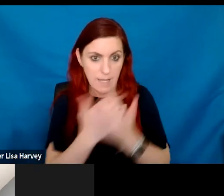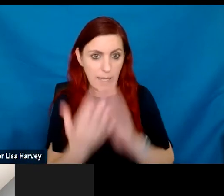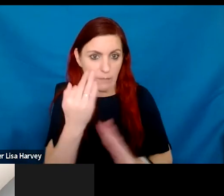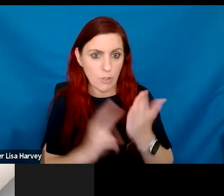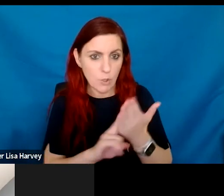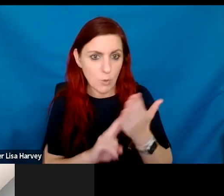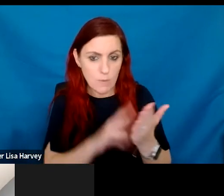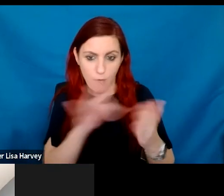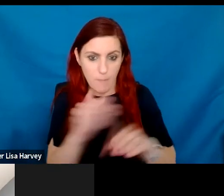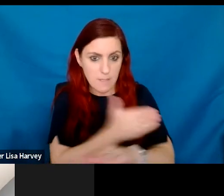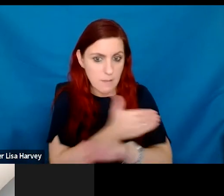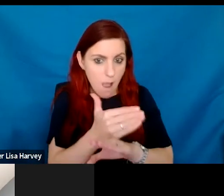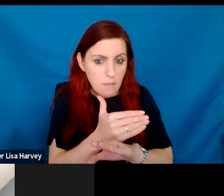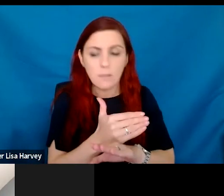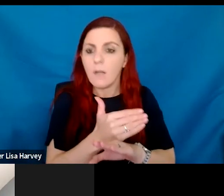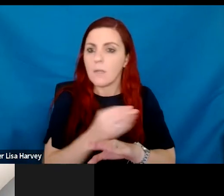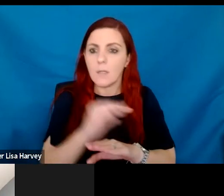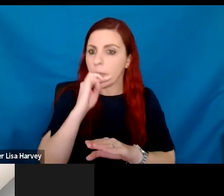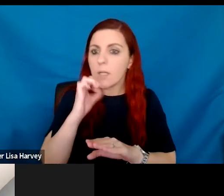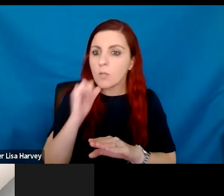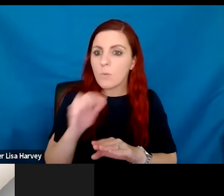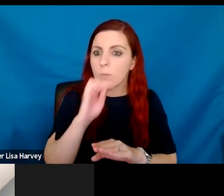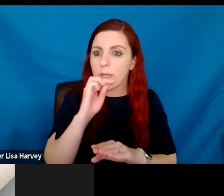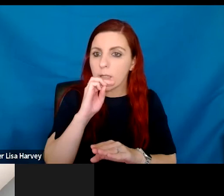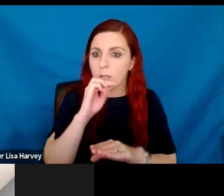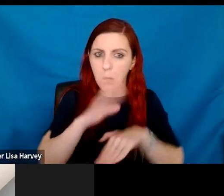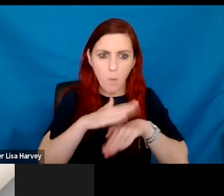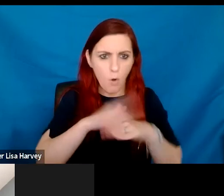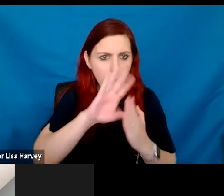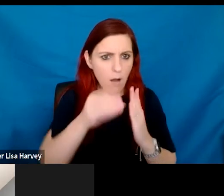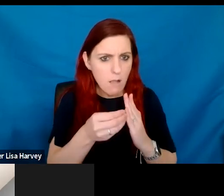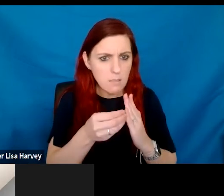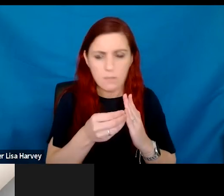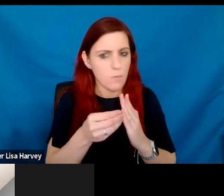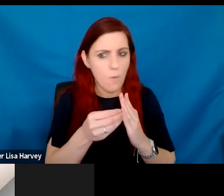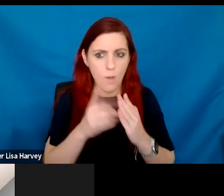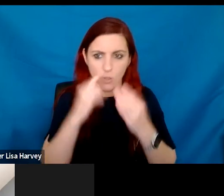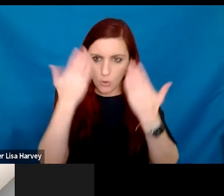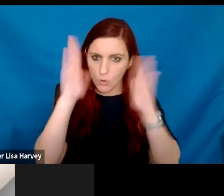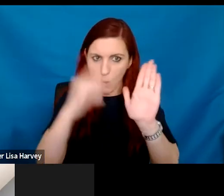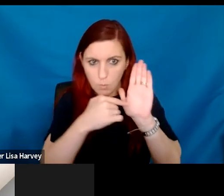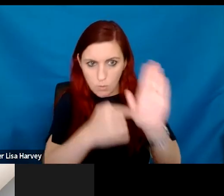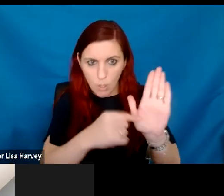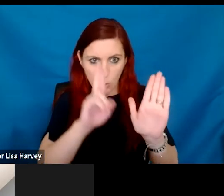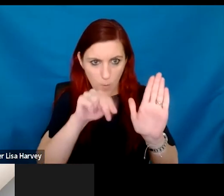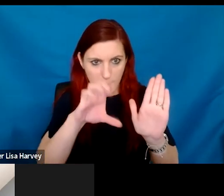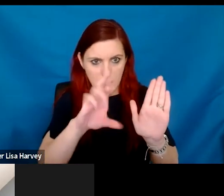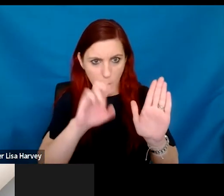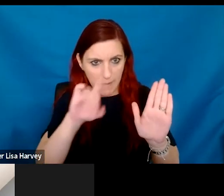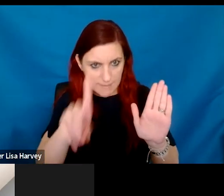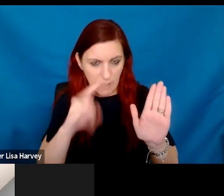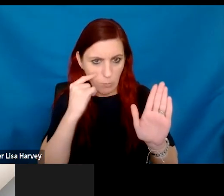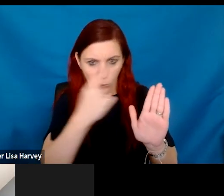from day one, it doesn't necessarily mean increased building cost. It exemplifies the UN CRPD